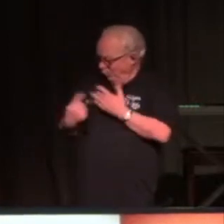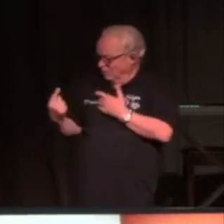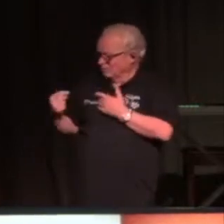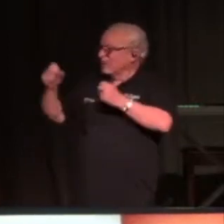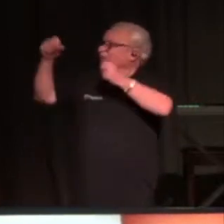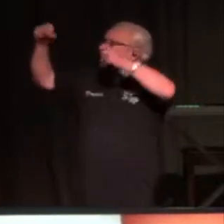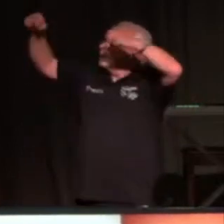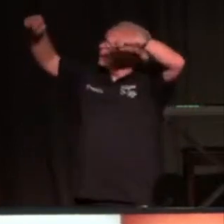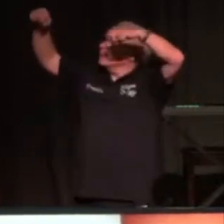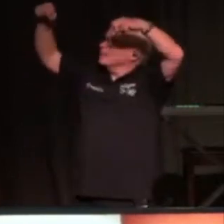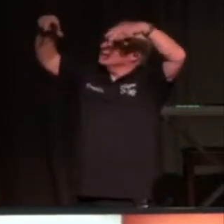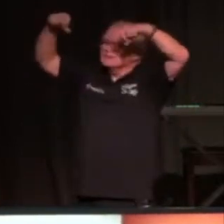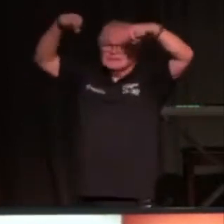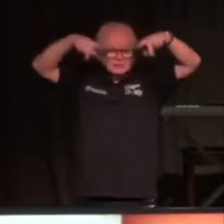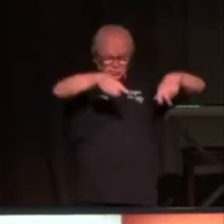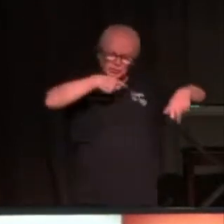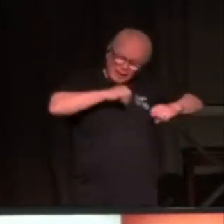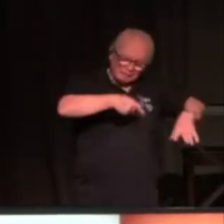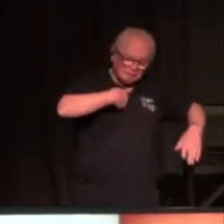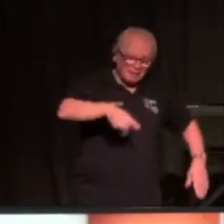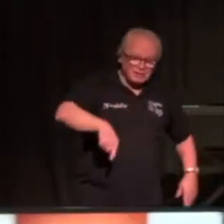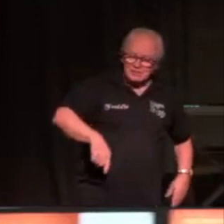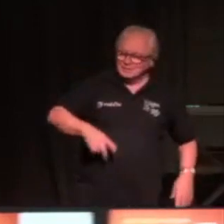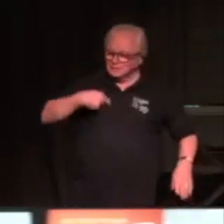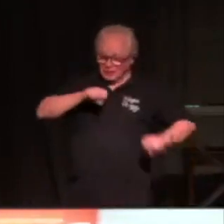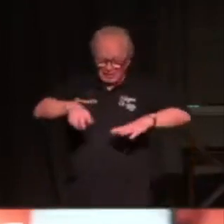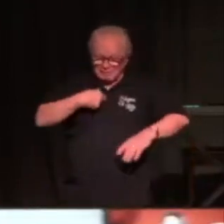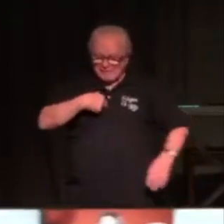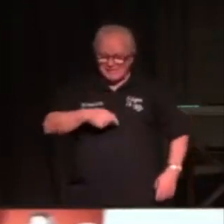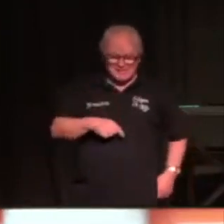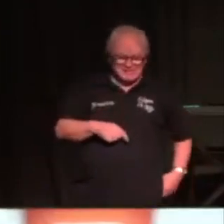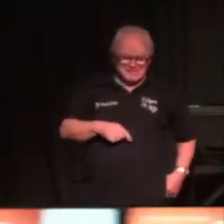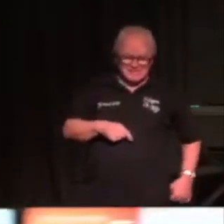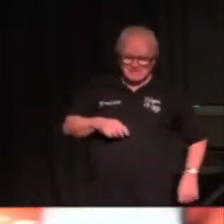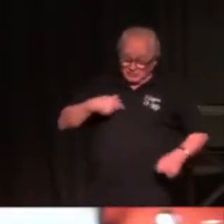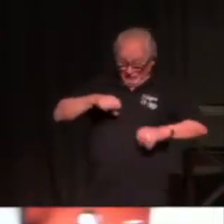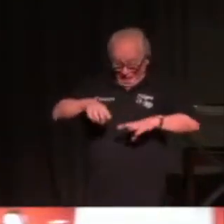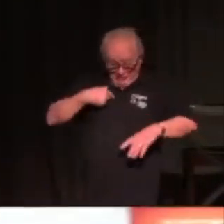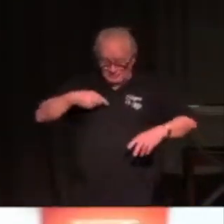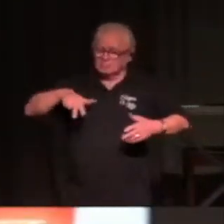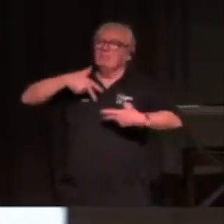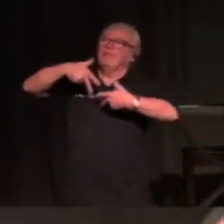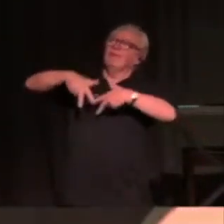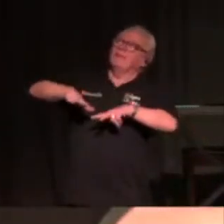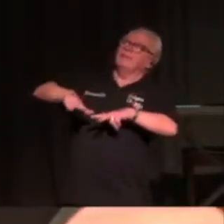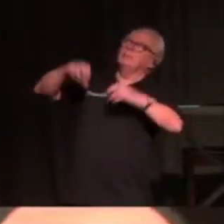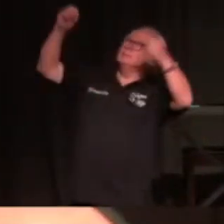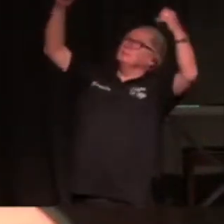They left me. You left me. And And I didn't want to come out.